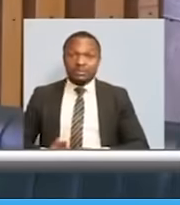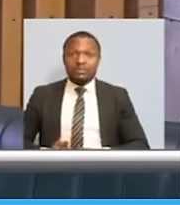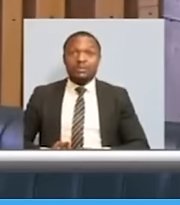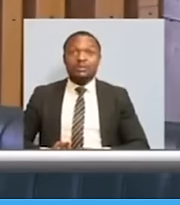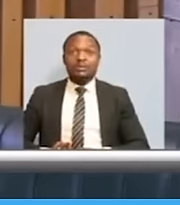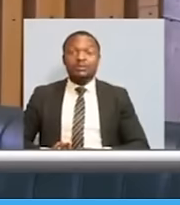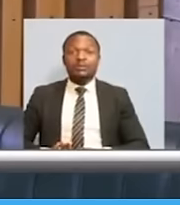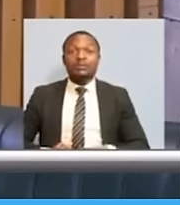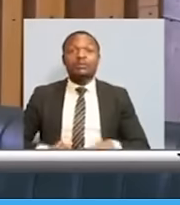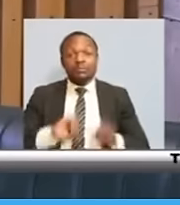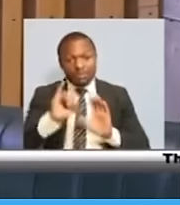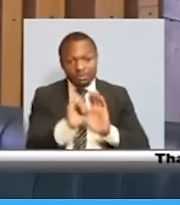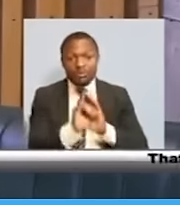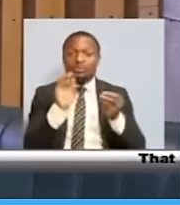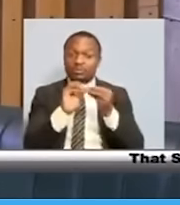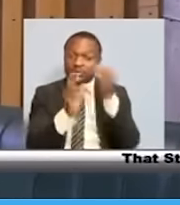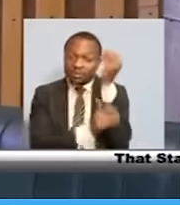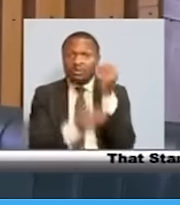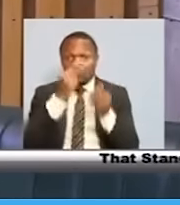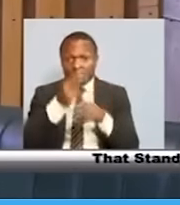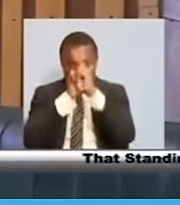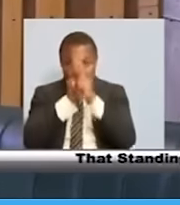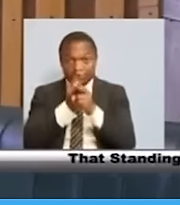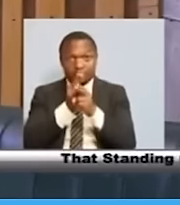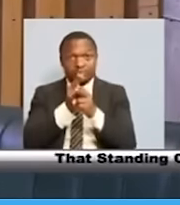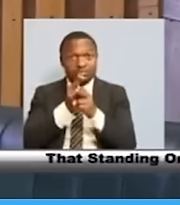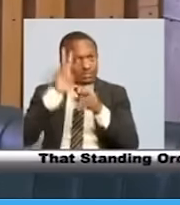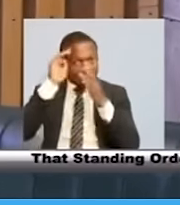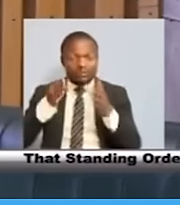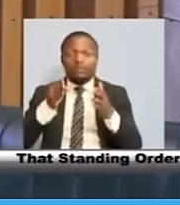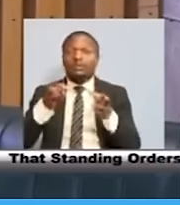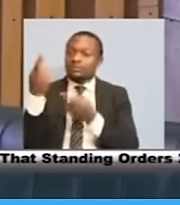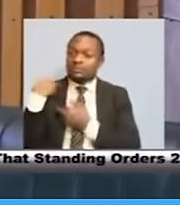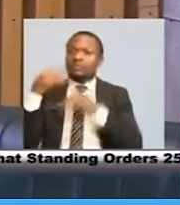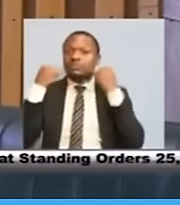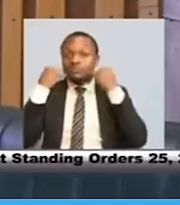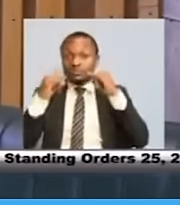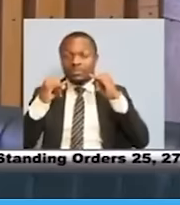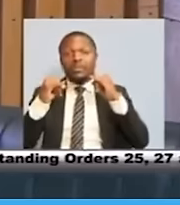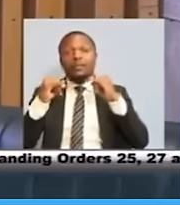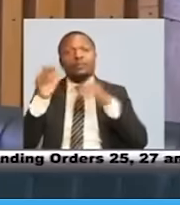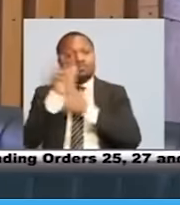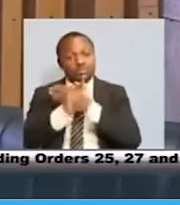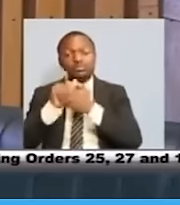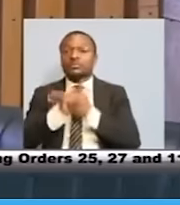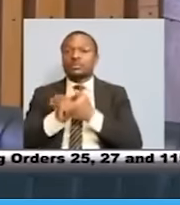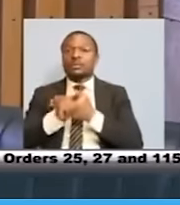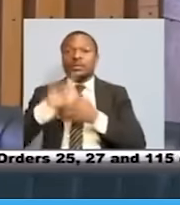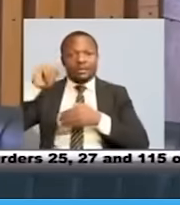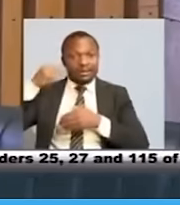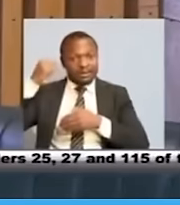extra grain. We saw the honorable minister responsible for information and media, who is also government